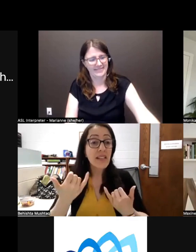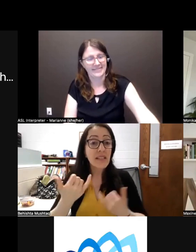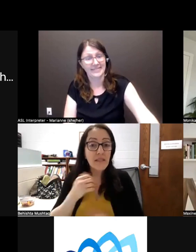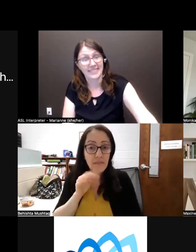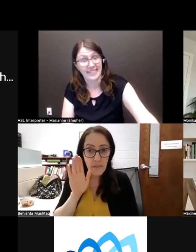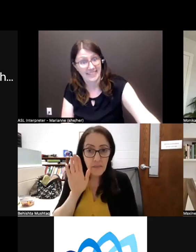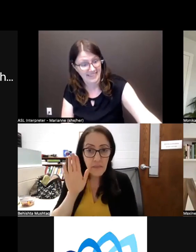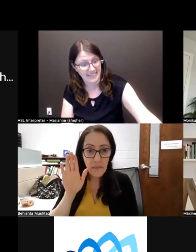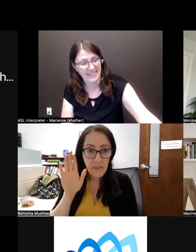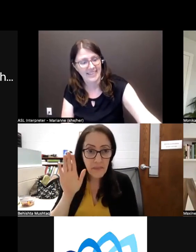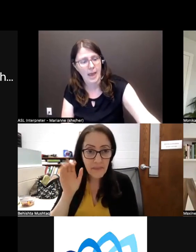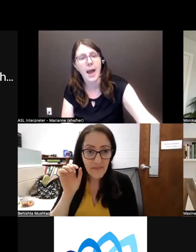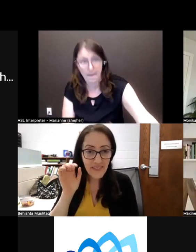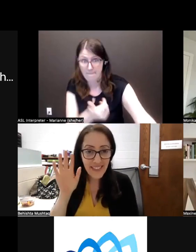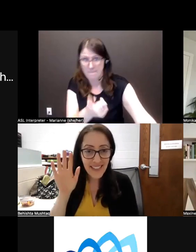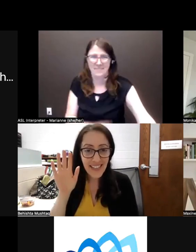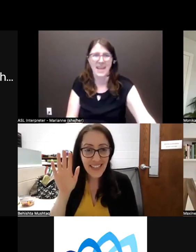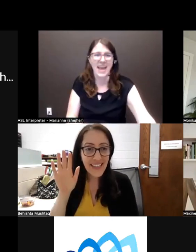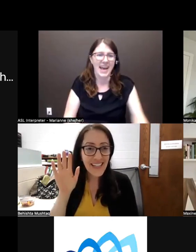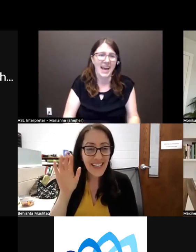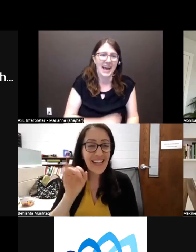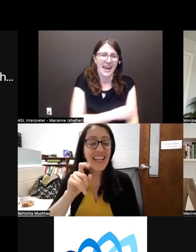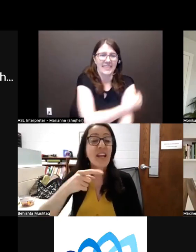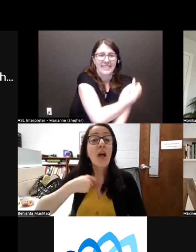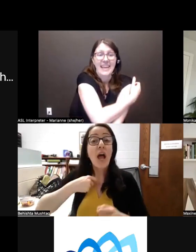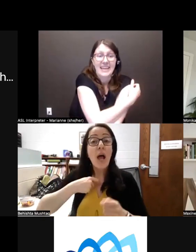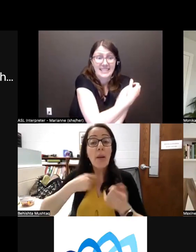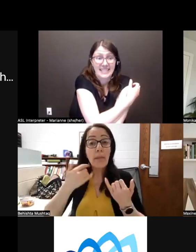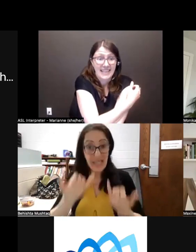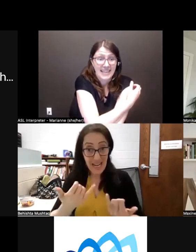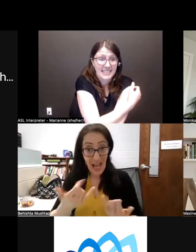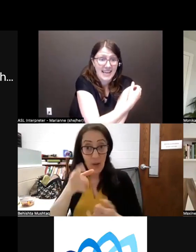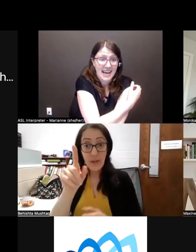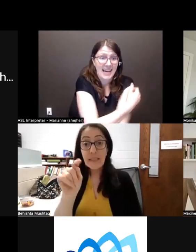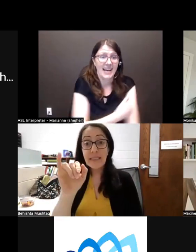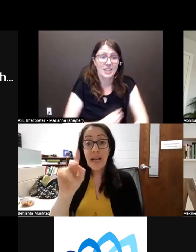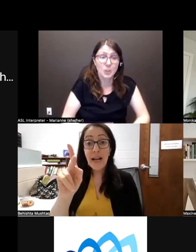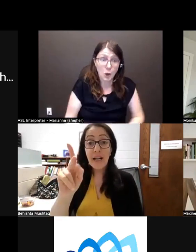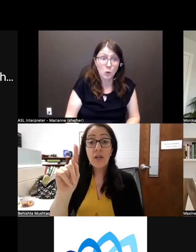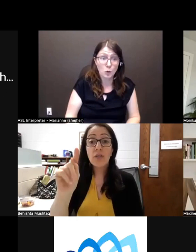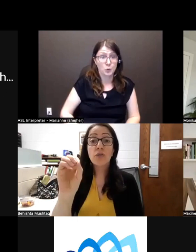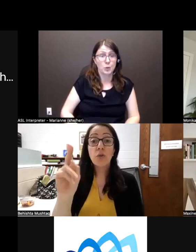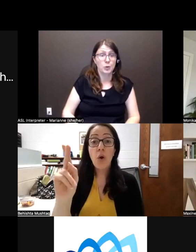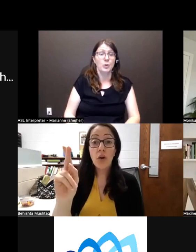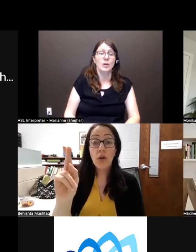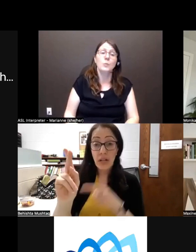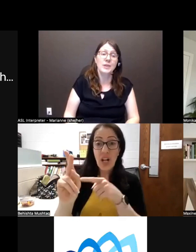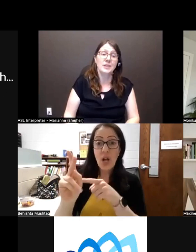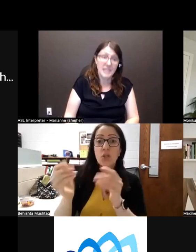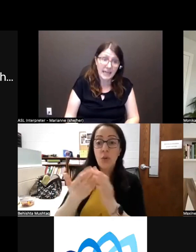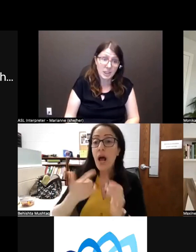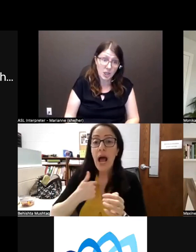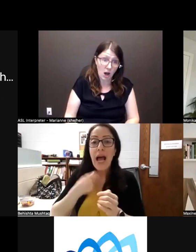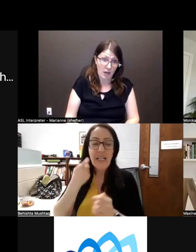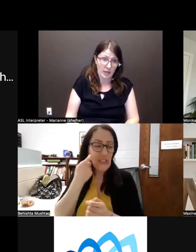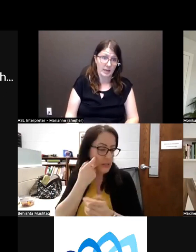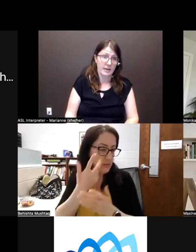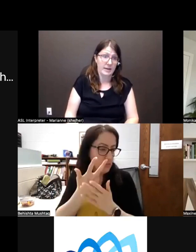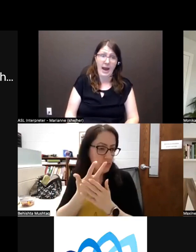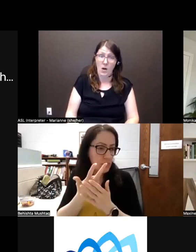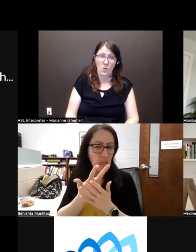Yeah. No, go ahead, Bahisha. Yeah. Yes, that's so true. With